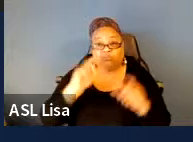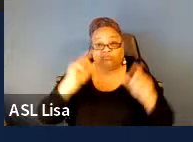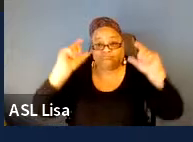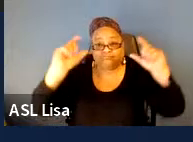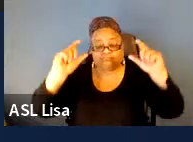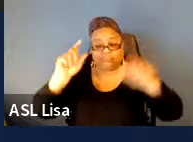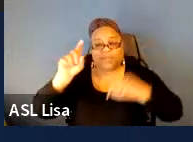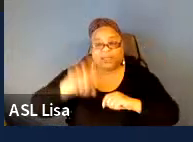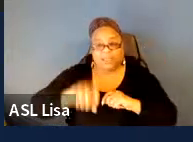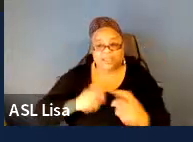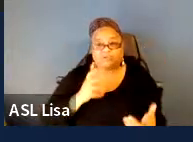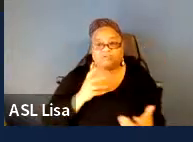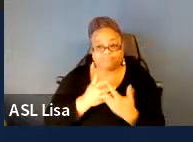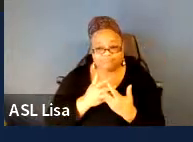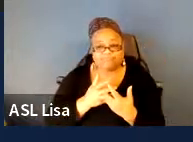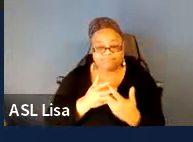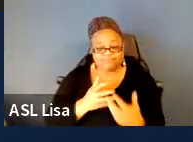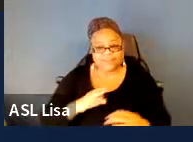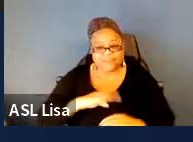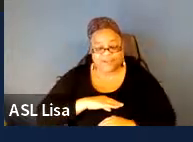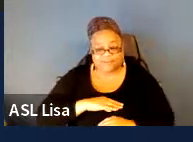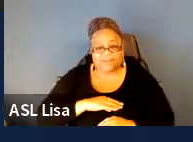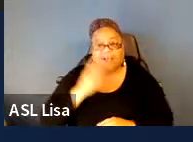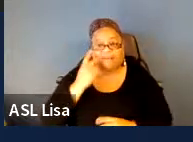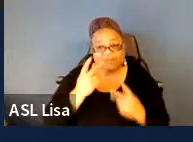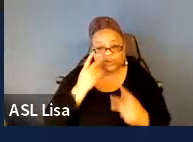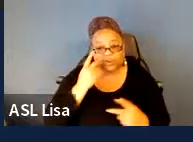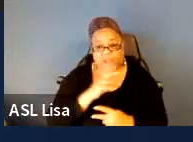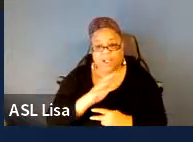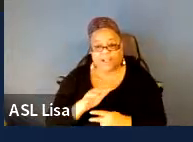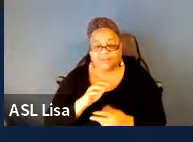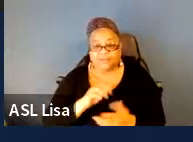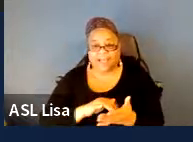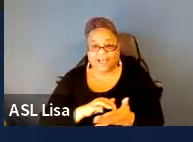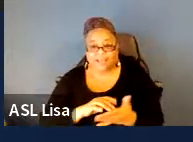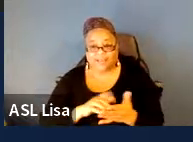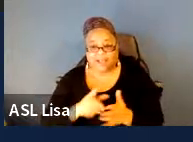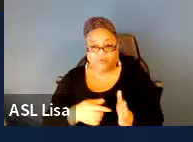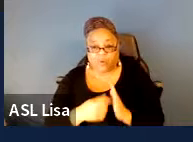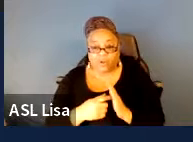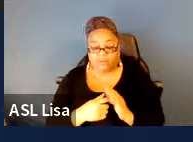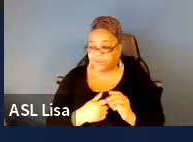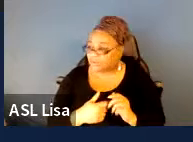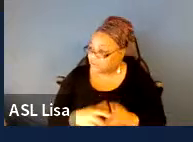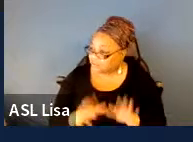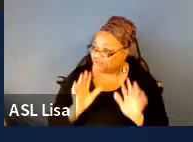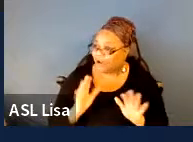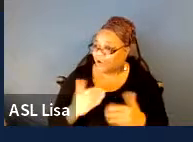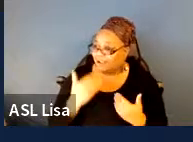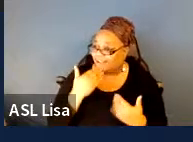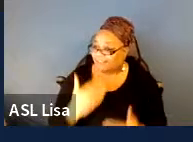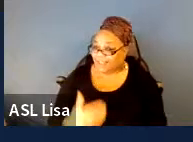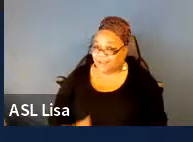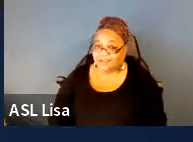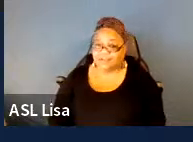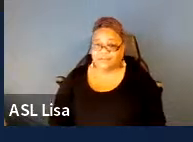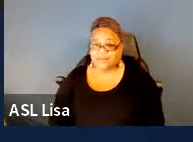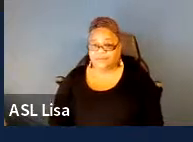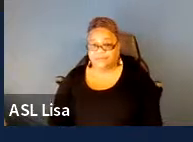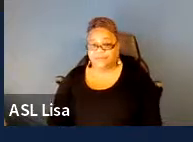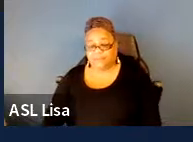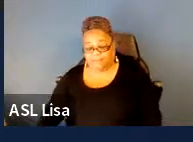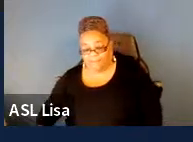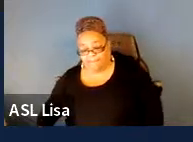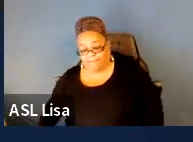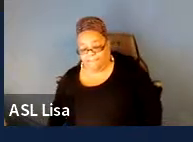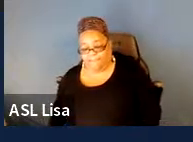visual and tactile requirements. Great, thanks. Next question actually deals with